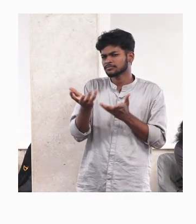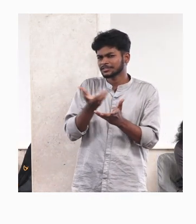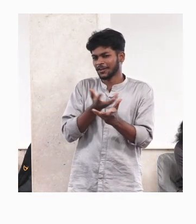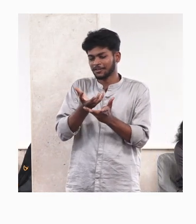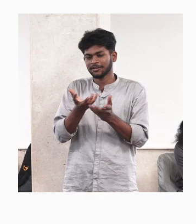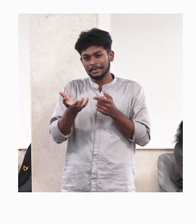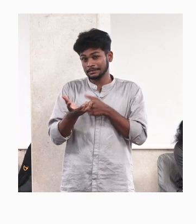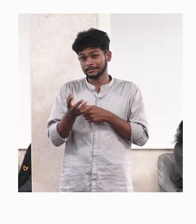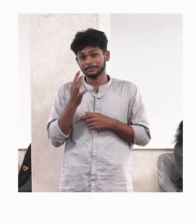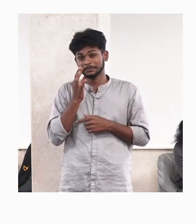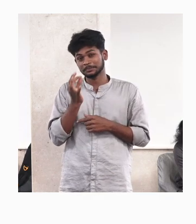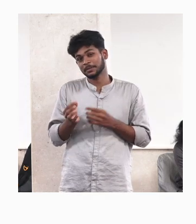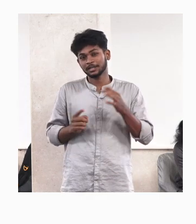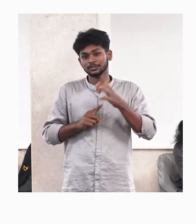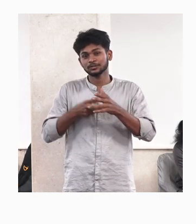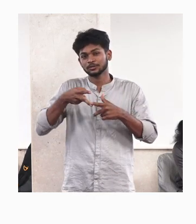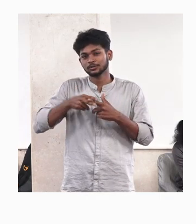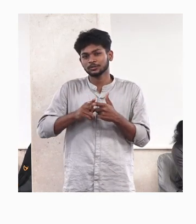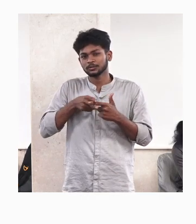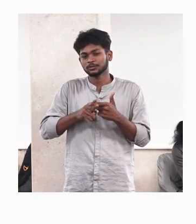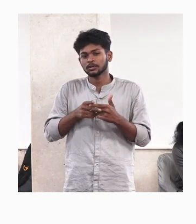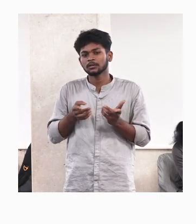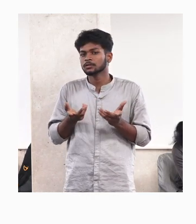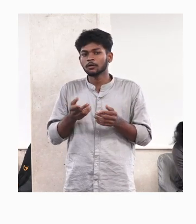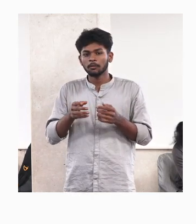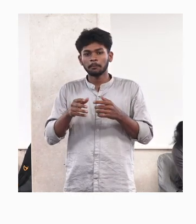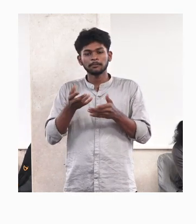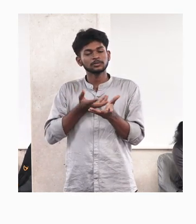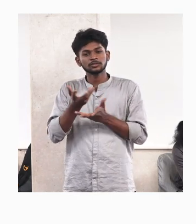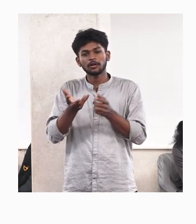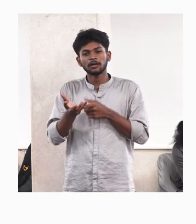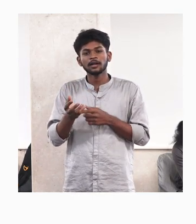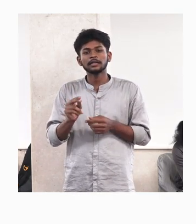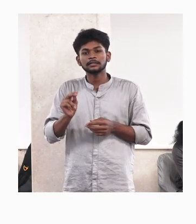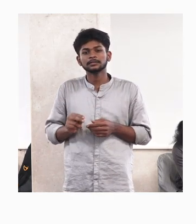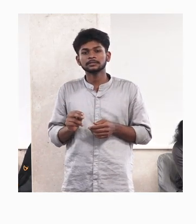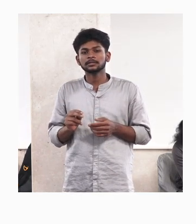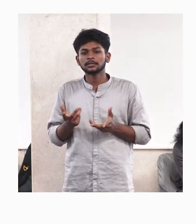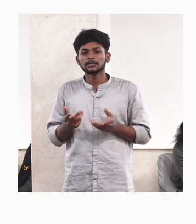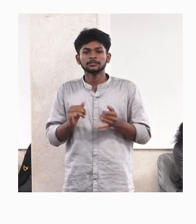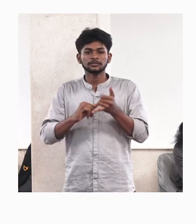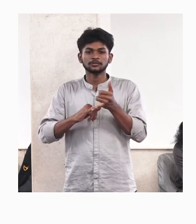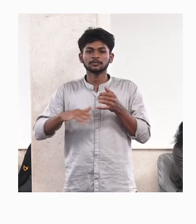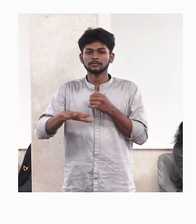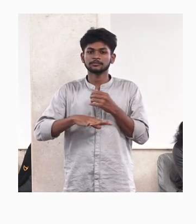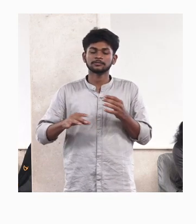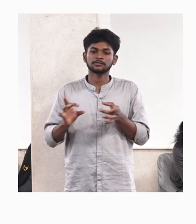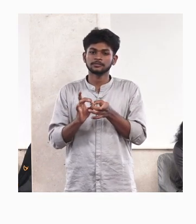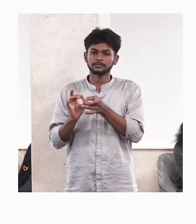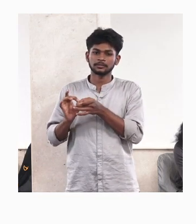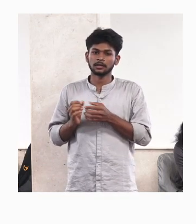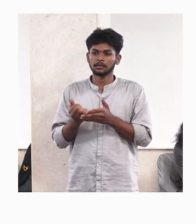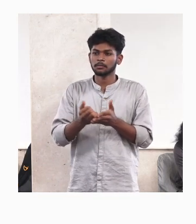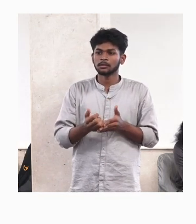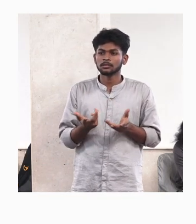tools. Just so simple dialogue. In reality, is not so simple because we